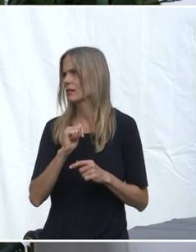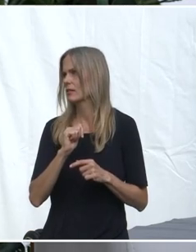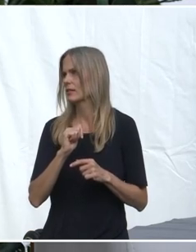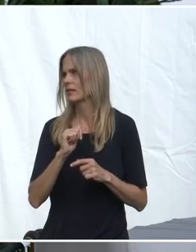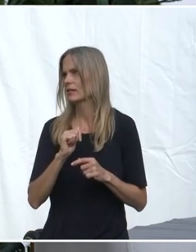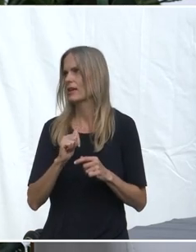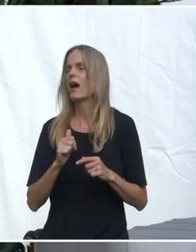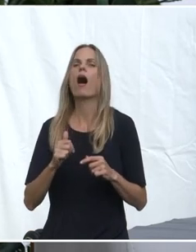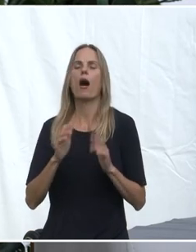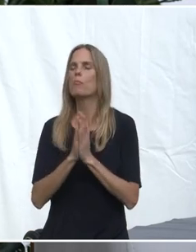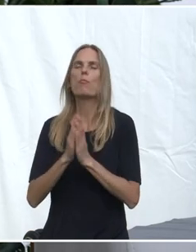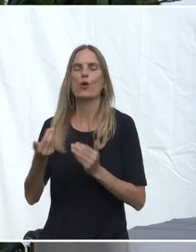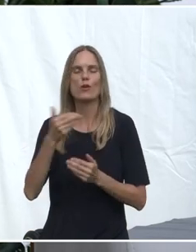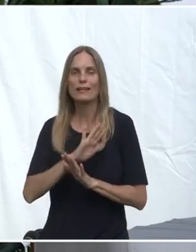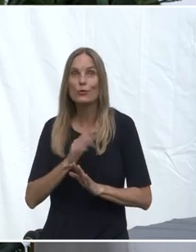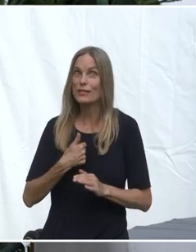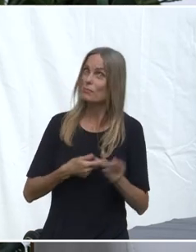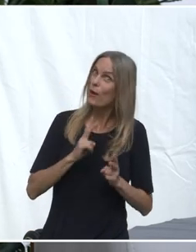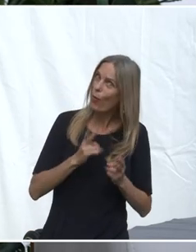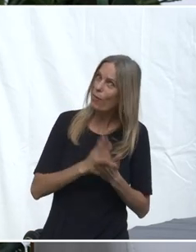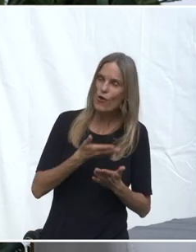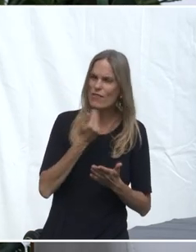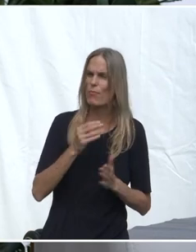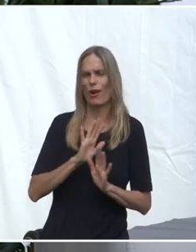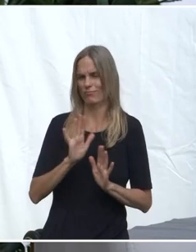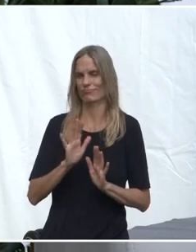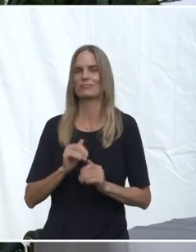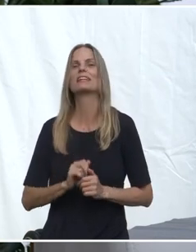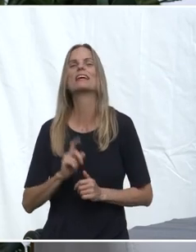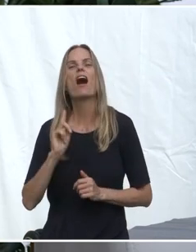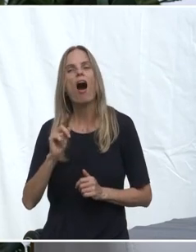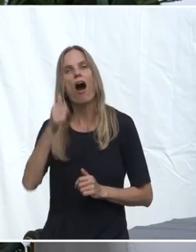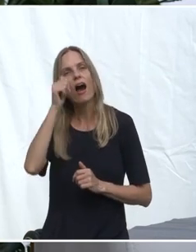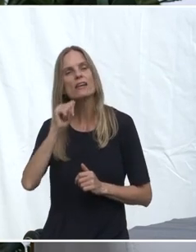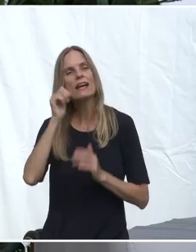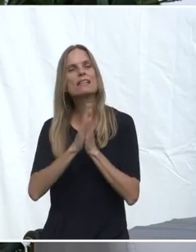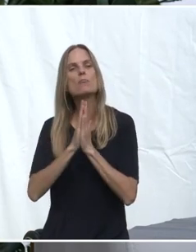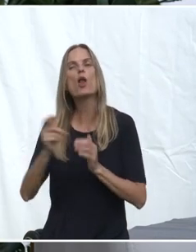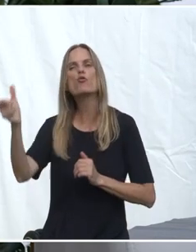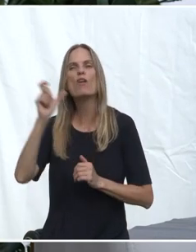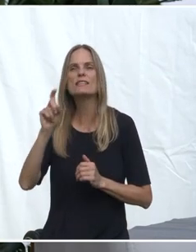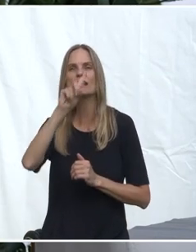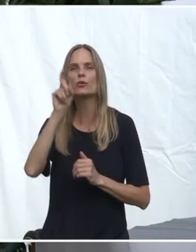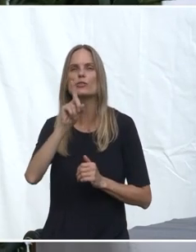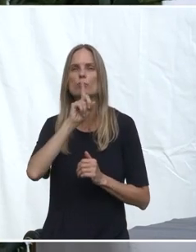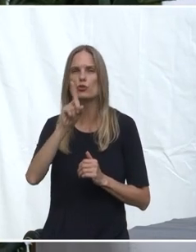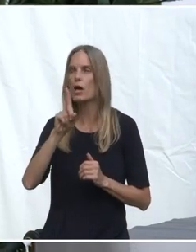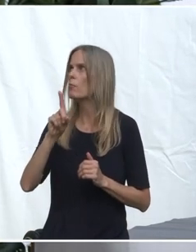It will be better to encourage us. And now women, I would like you to ask the same question. It's the same slider.com